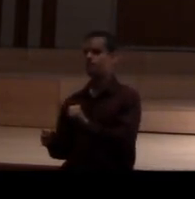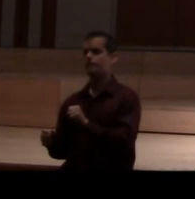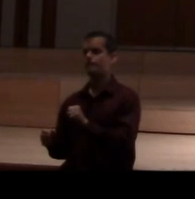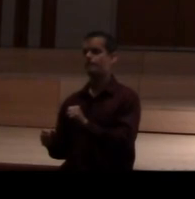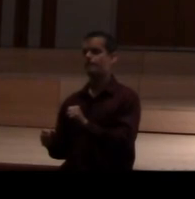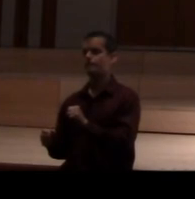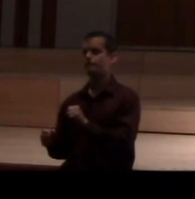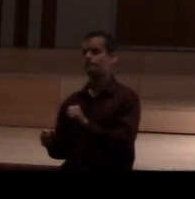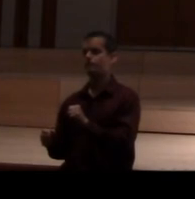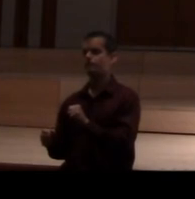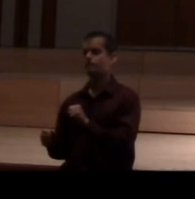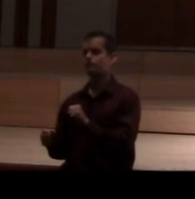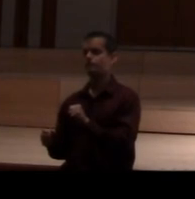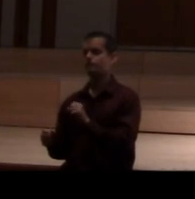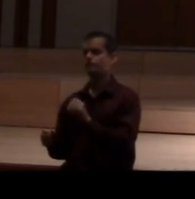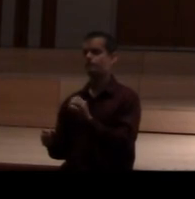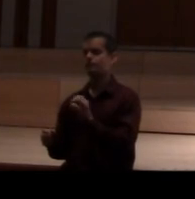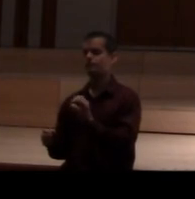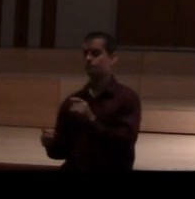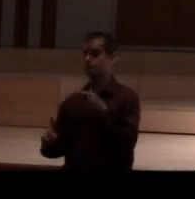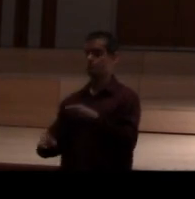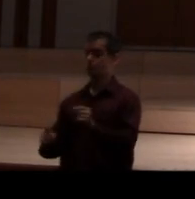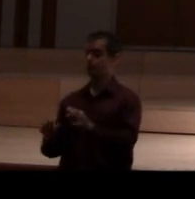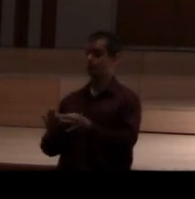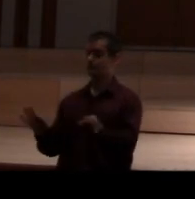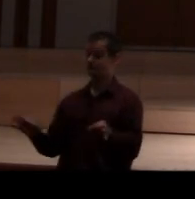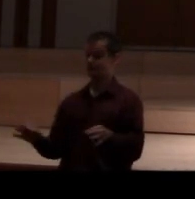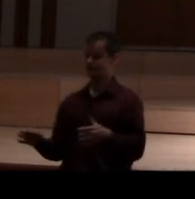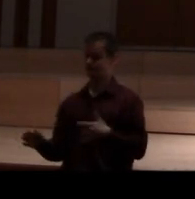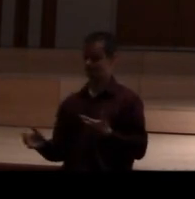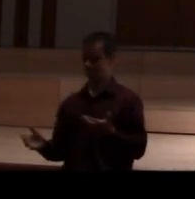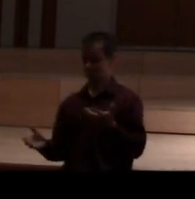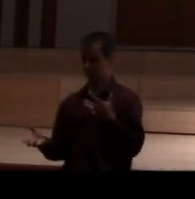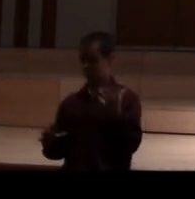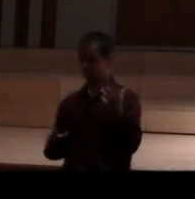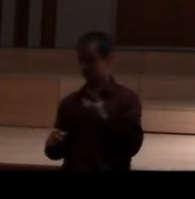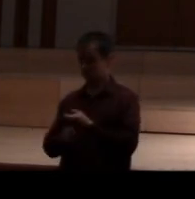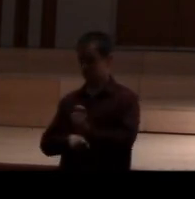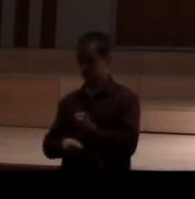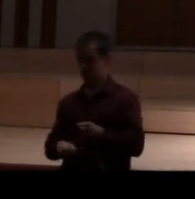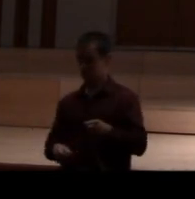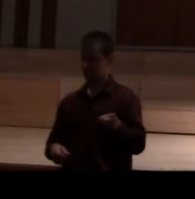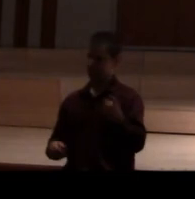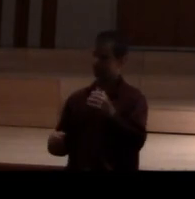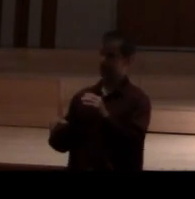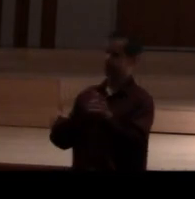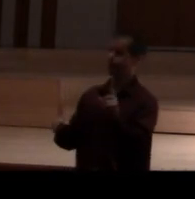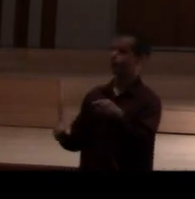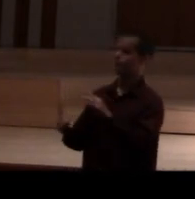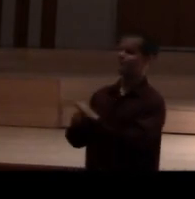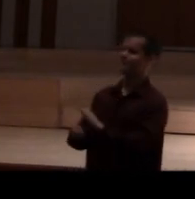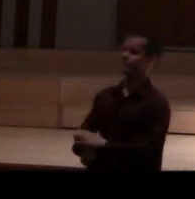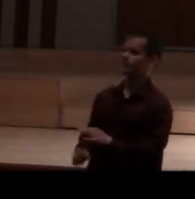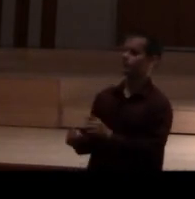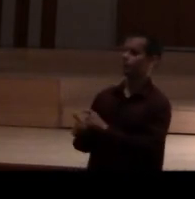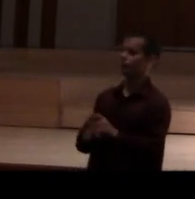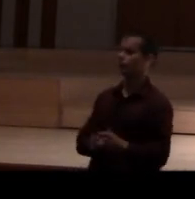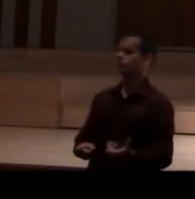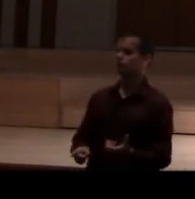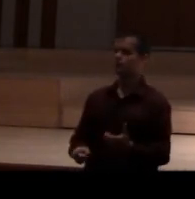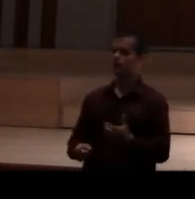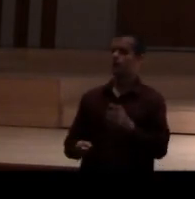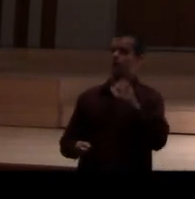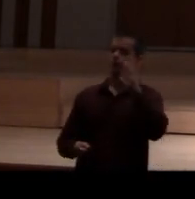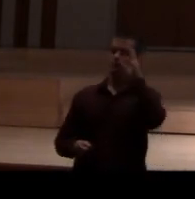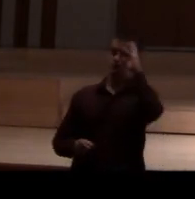point of the sentence in the students, you know, fill in words, and I feel like coming up with the point of the sentence first is kind of important to being